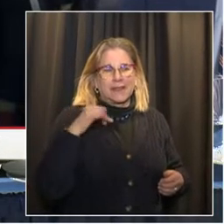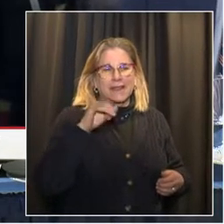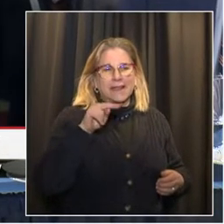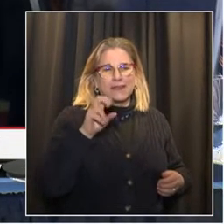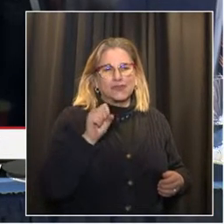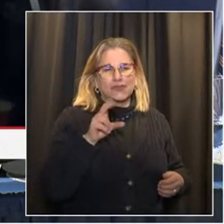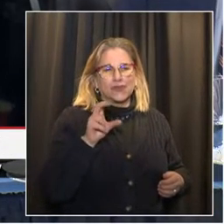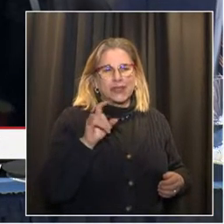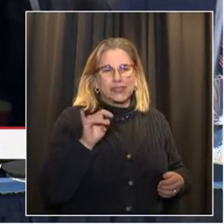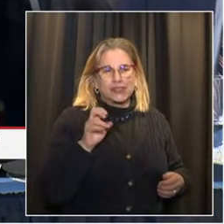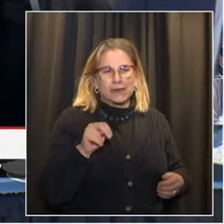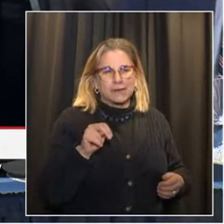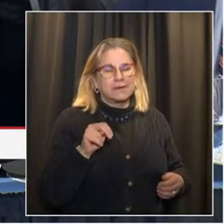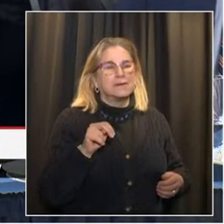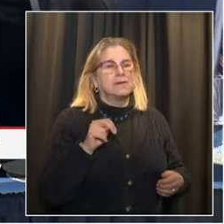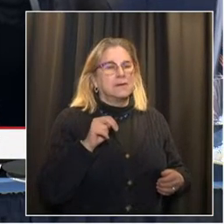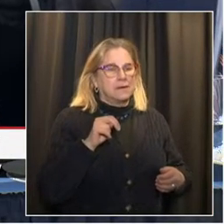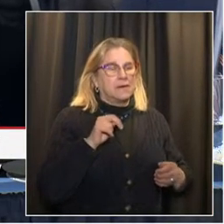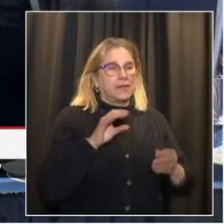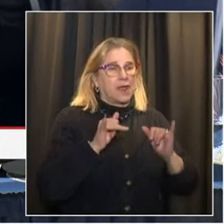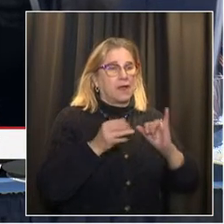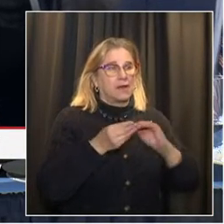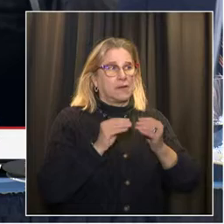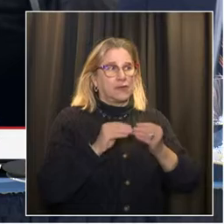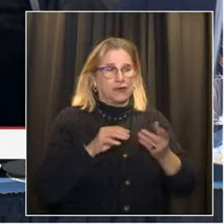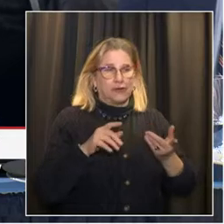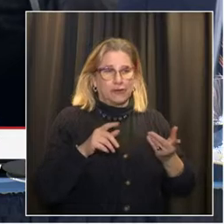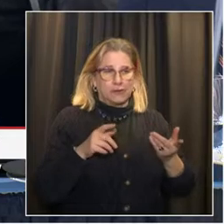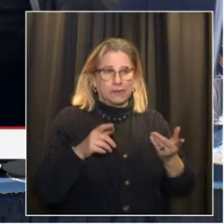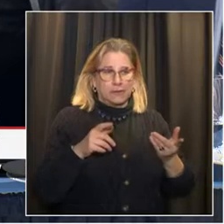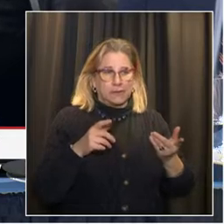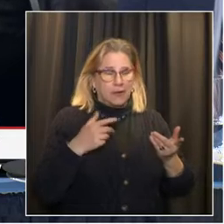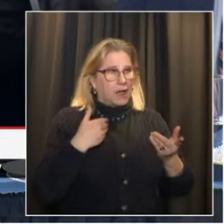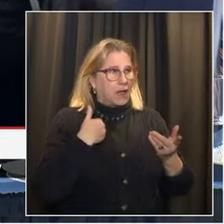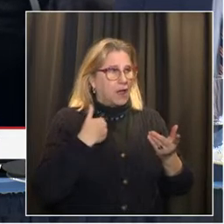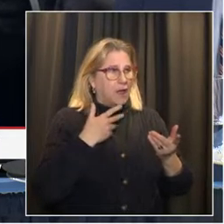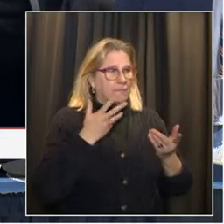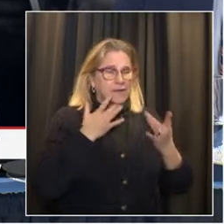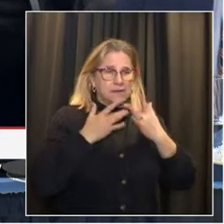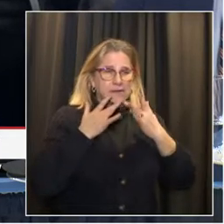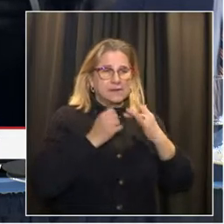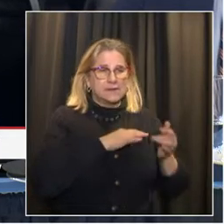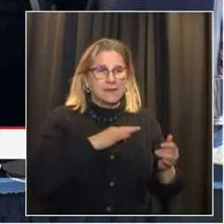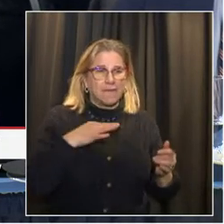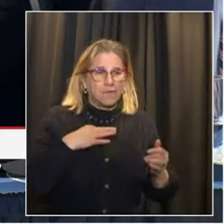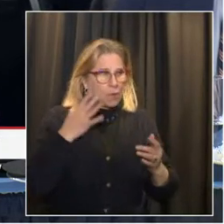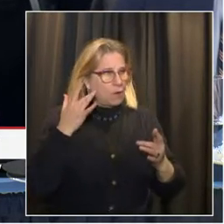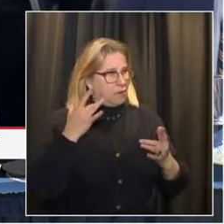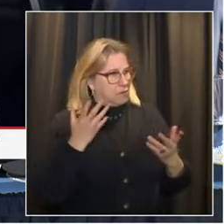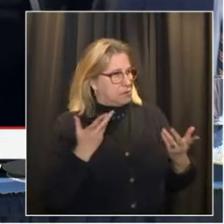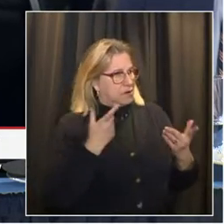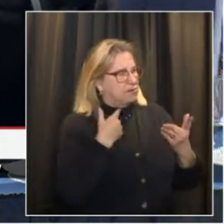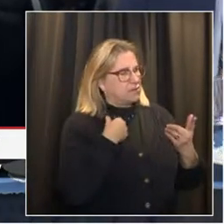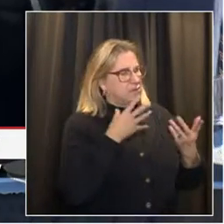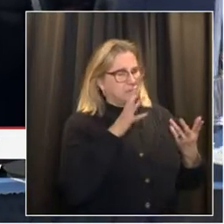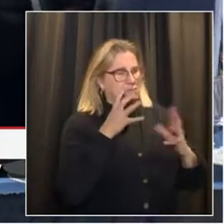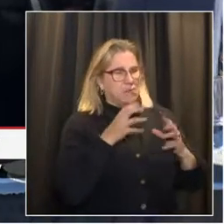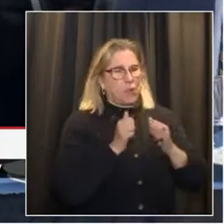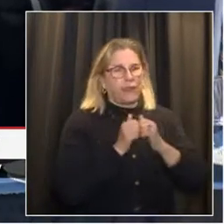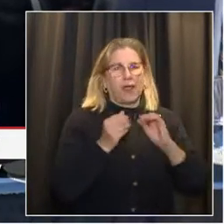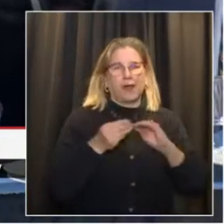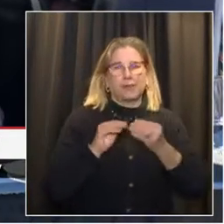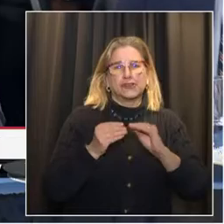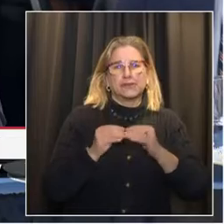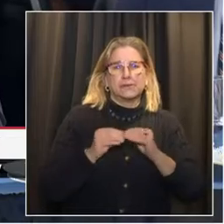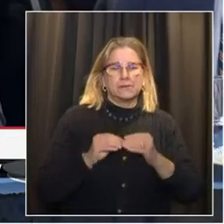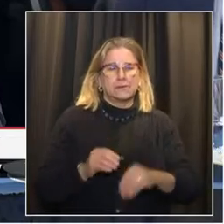it's a personnel issue? I think it's a good question. So I did spend time trying to understand more about what might be